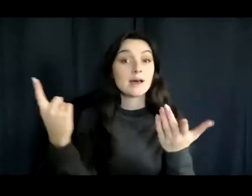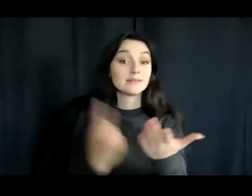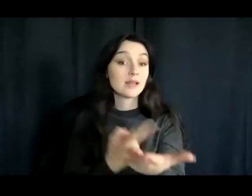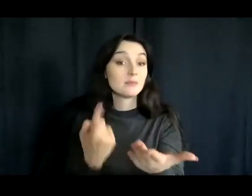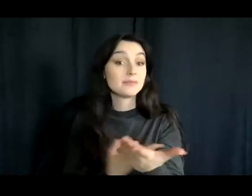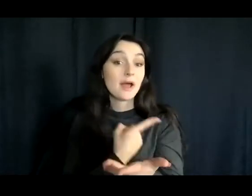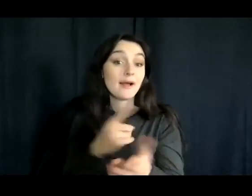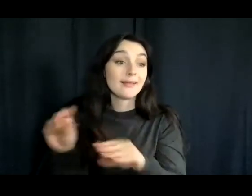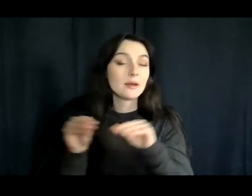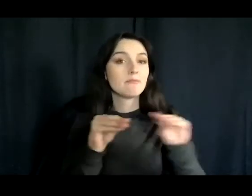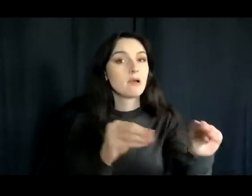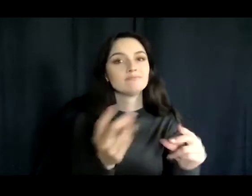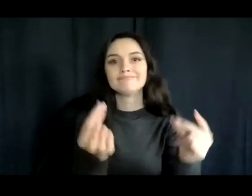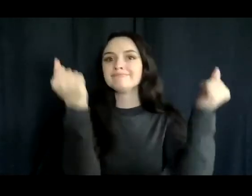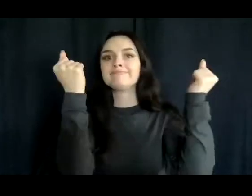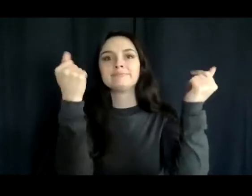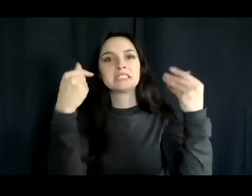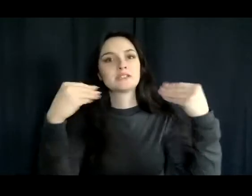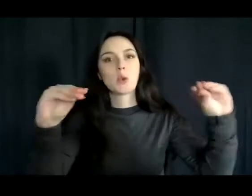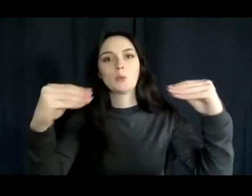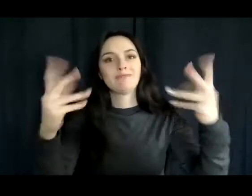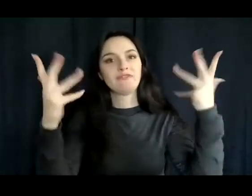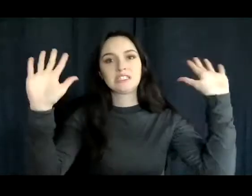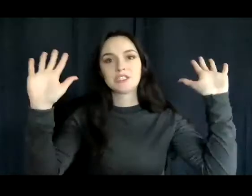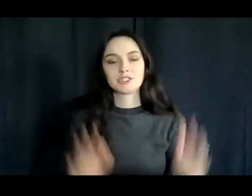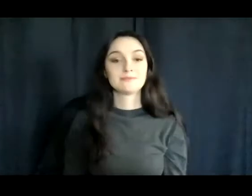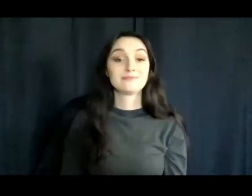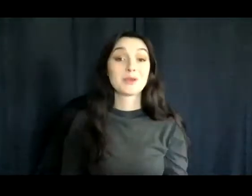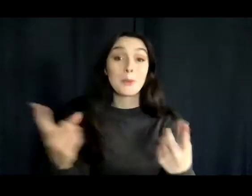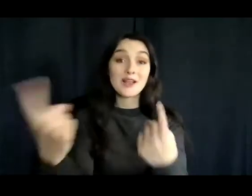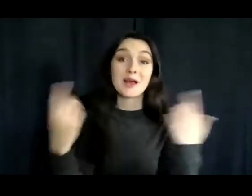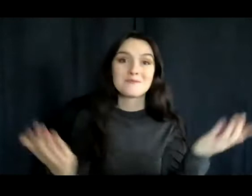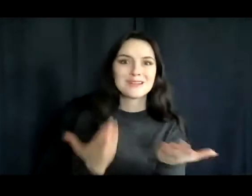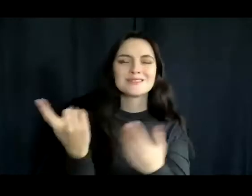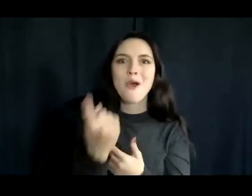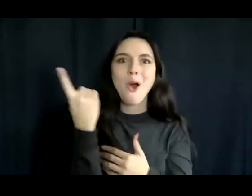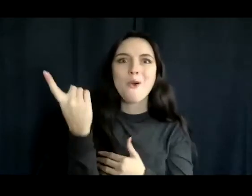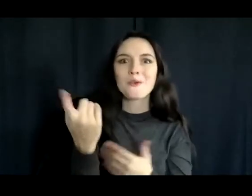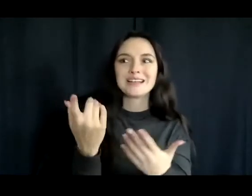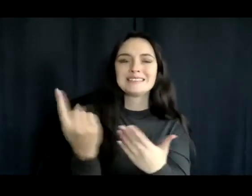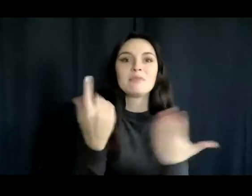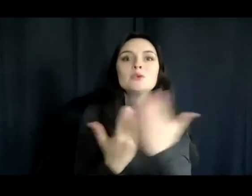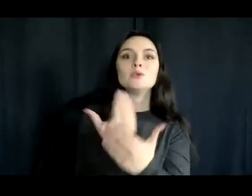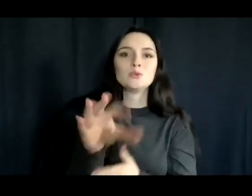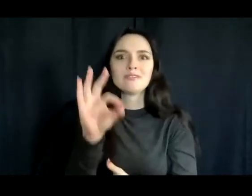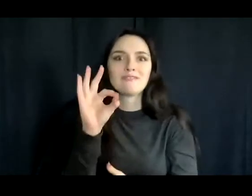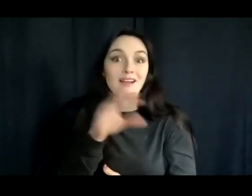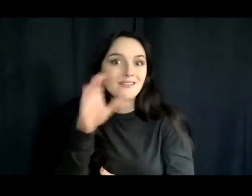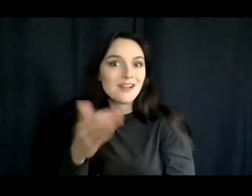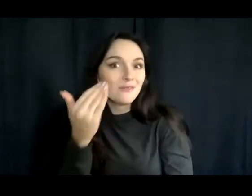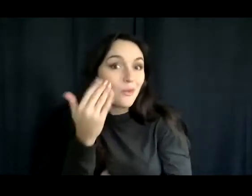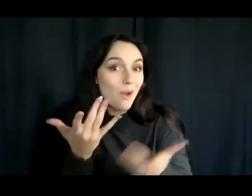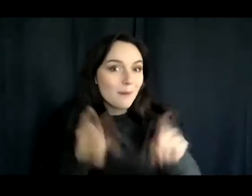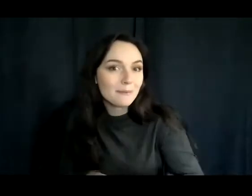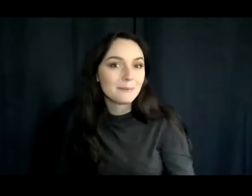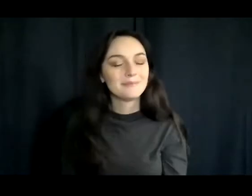on the floor, and they're instantly sold. So, when you come here, shopping is always an adventure. You never know what you're going to find. This is